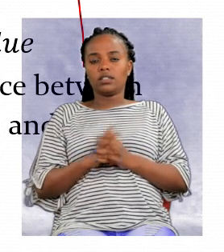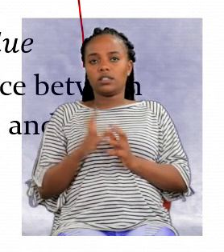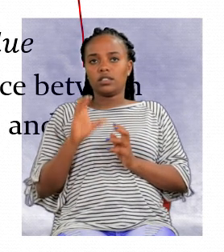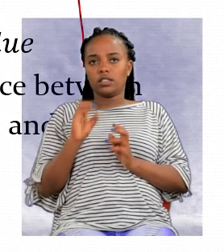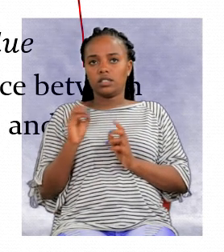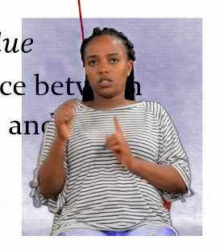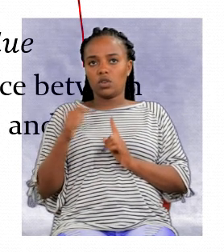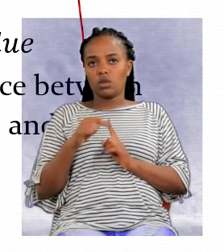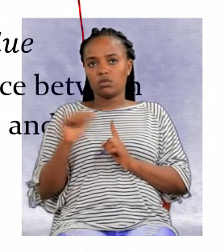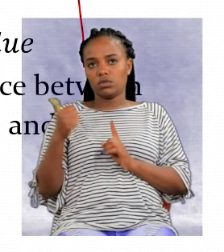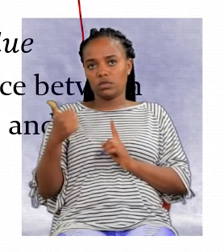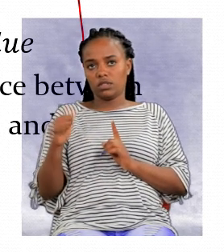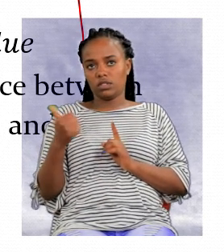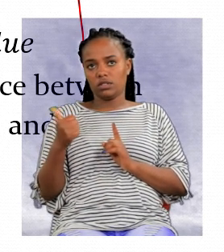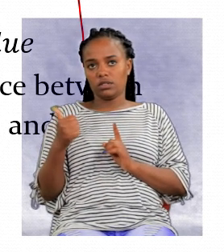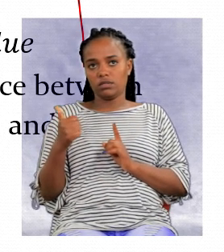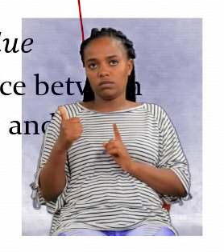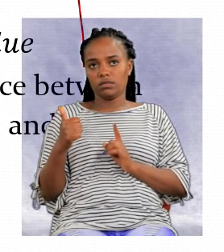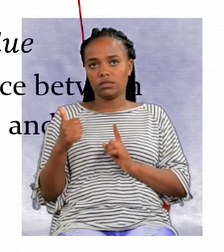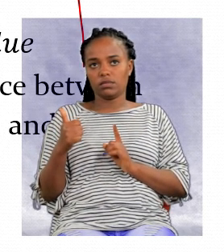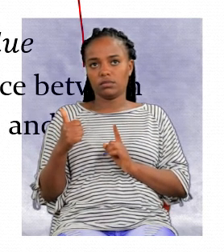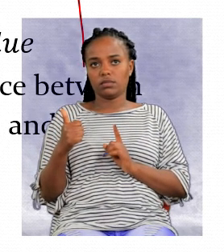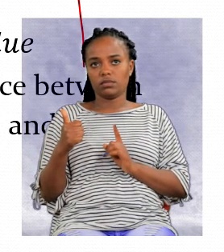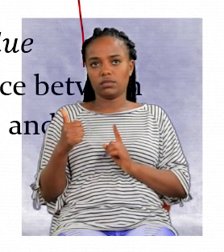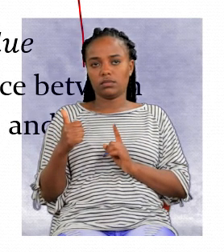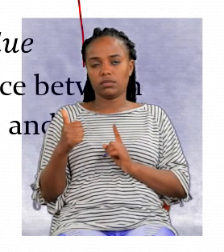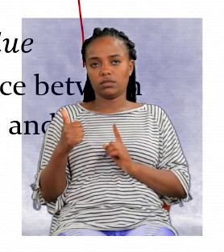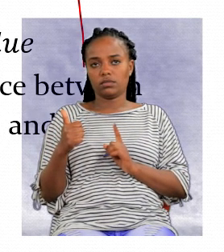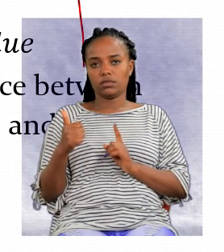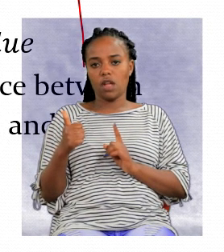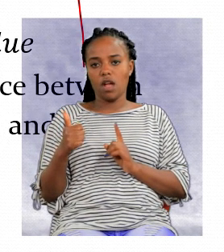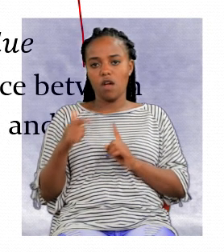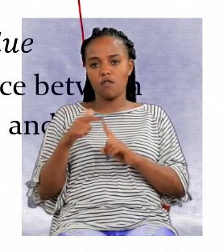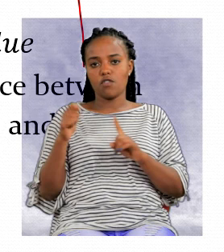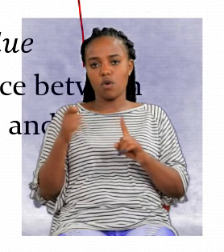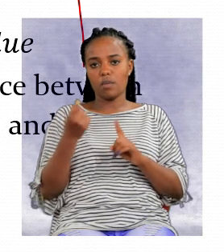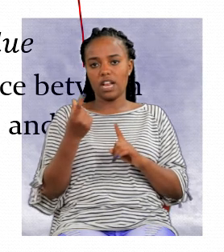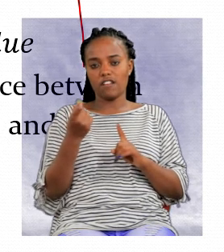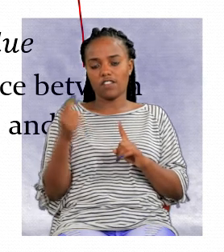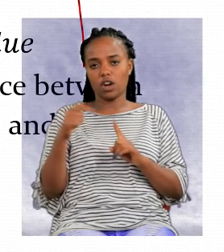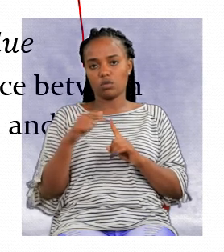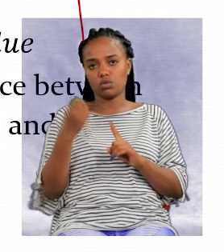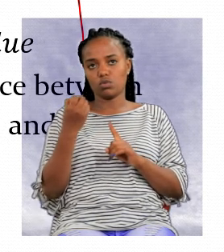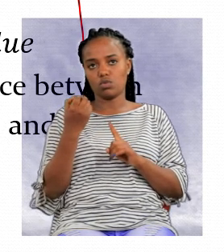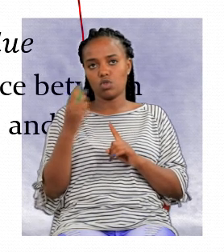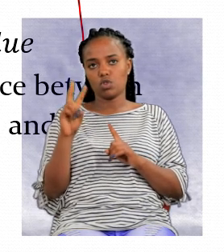0 up to 10, from 11 up to 20,